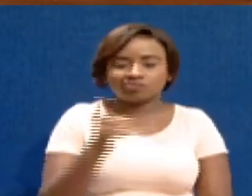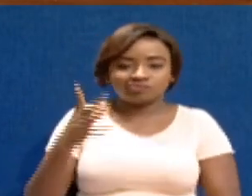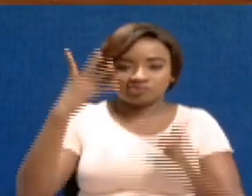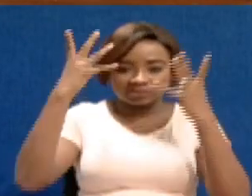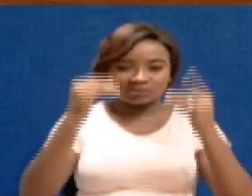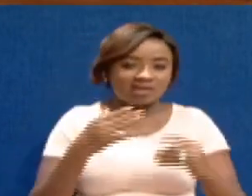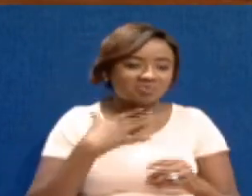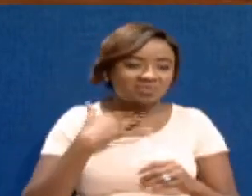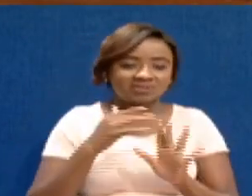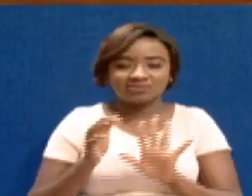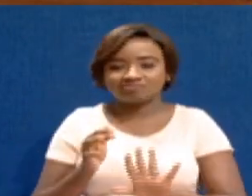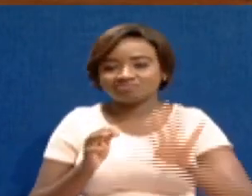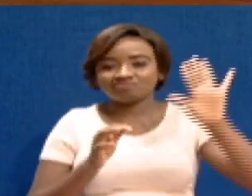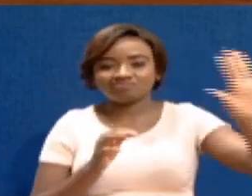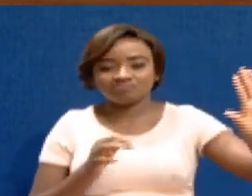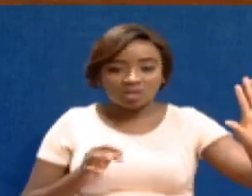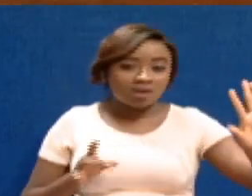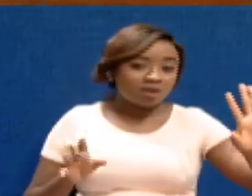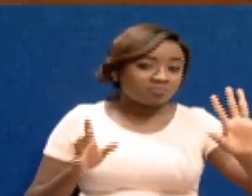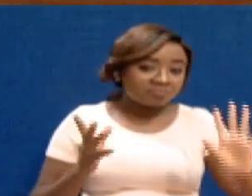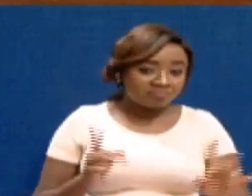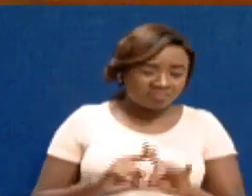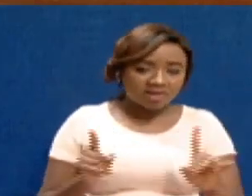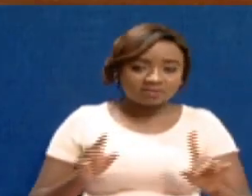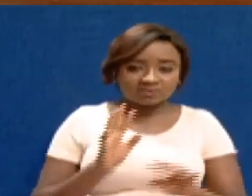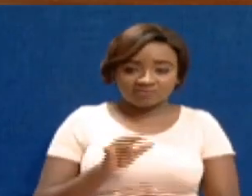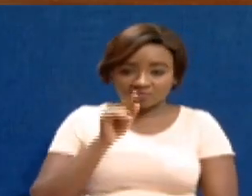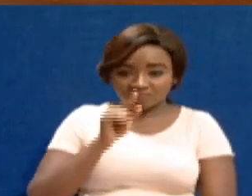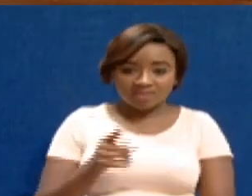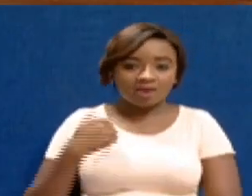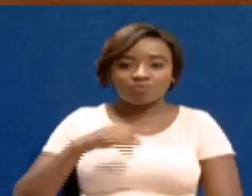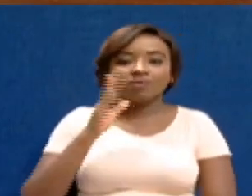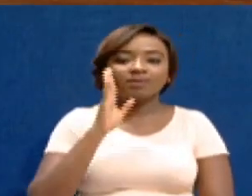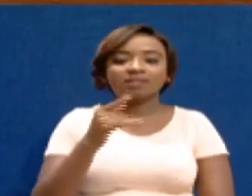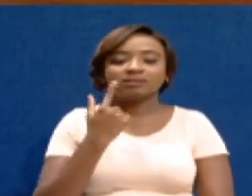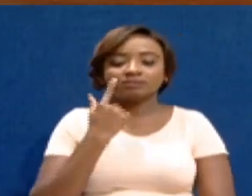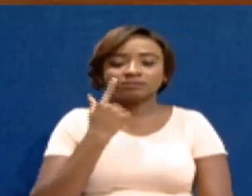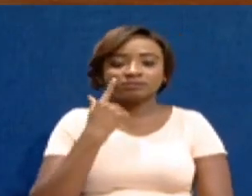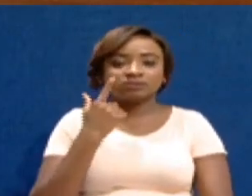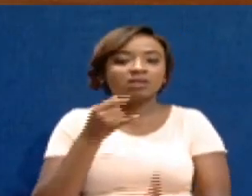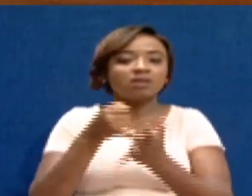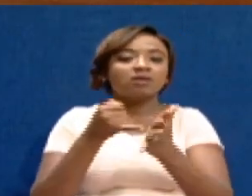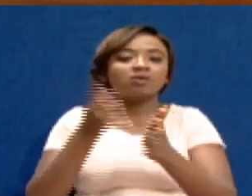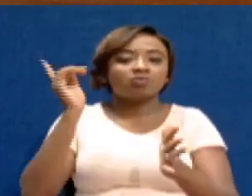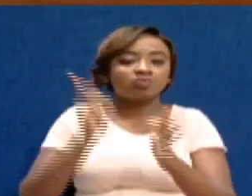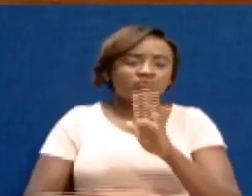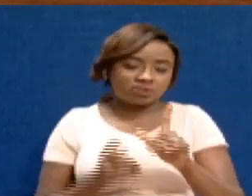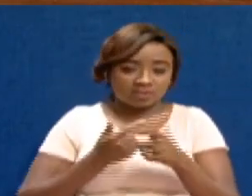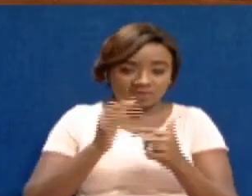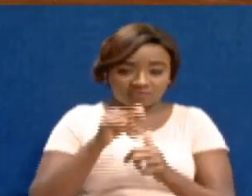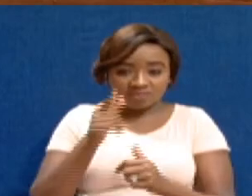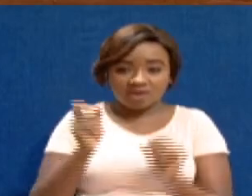course, you want him to, I think people want to put in an awkward situation where he's running a campaign against his own